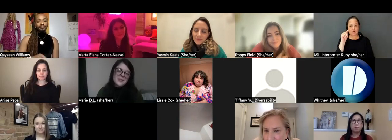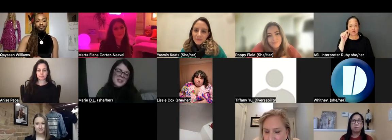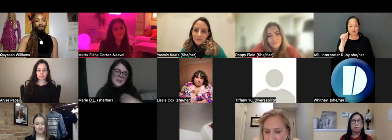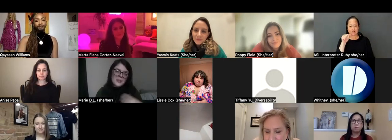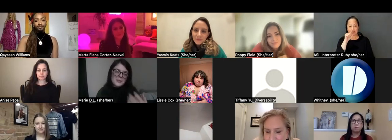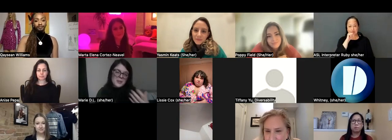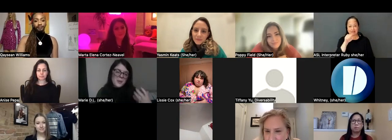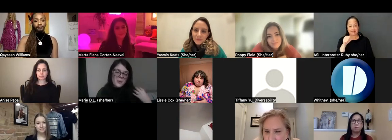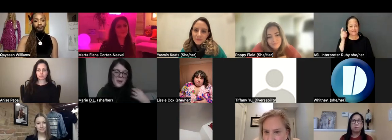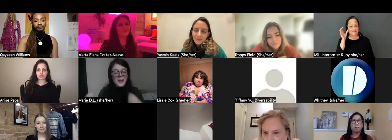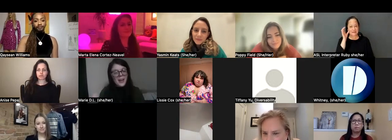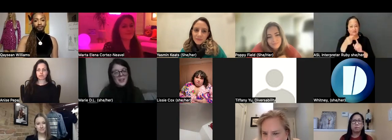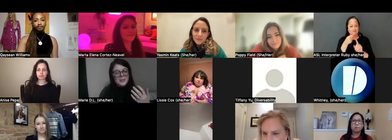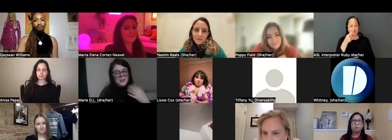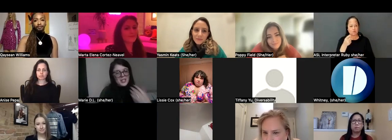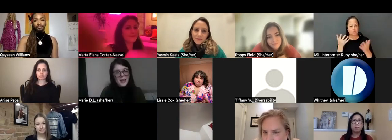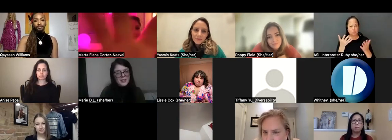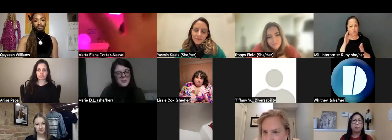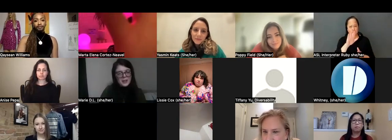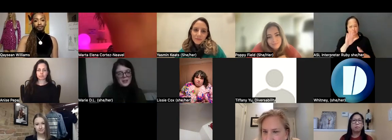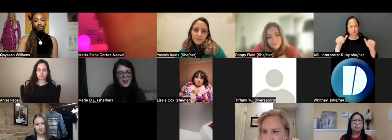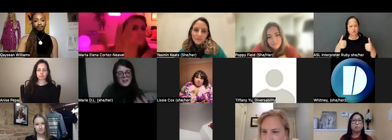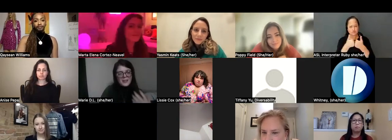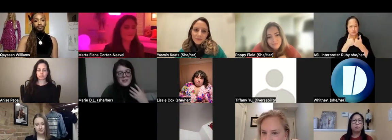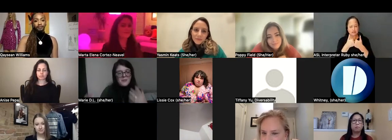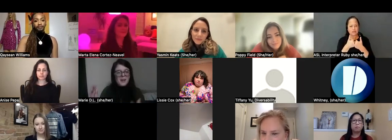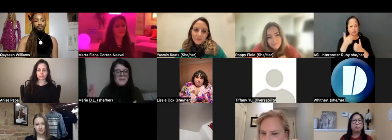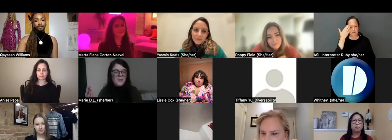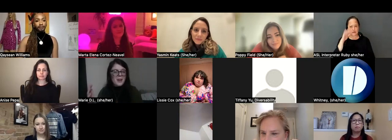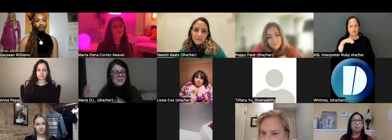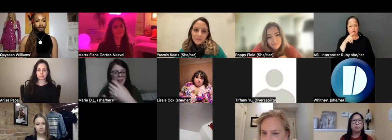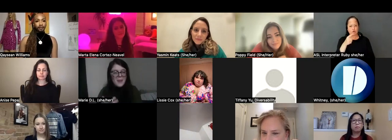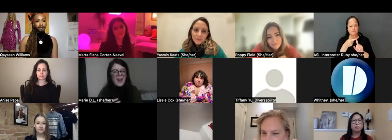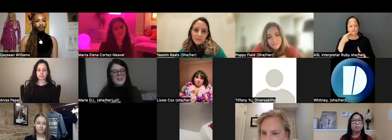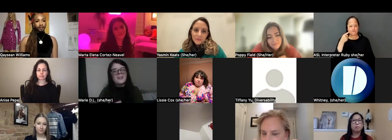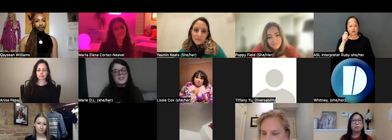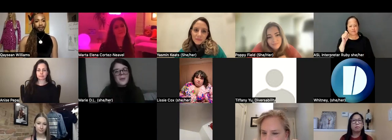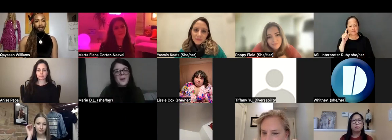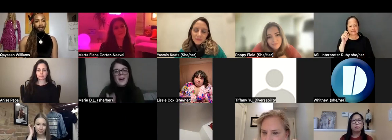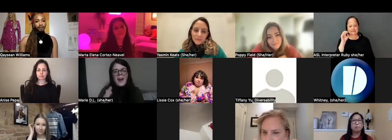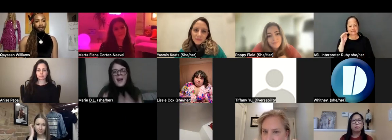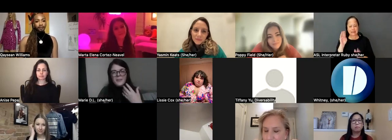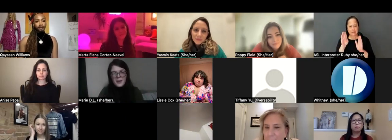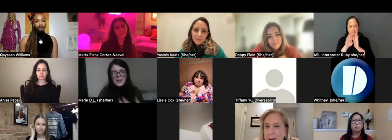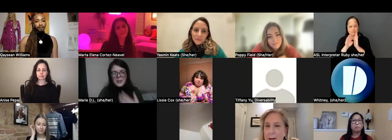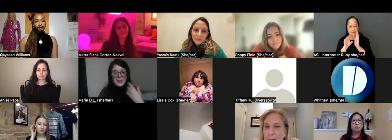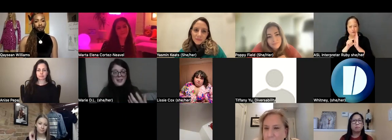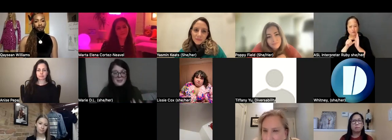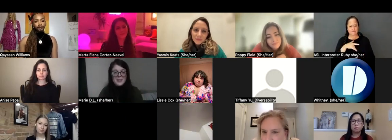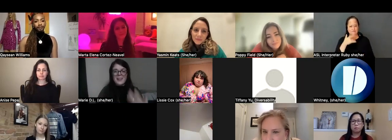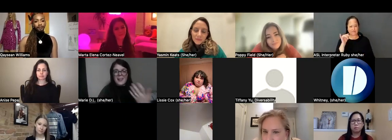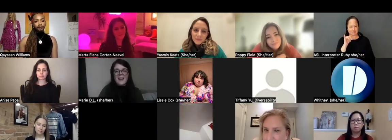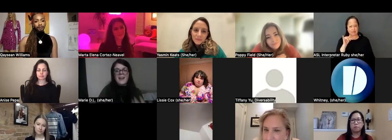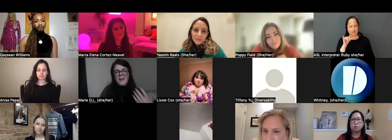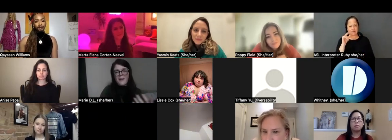to hear from you. What has been your challenge? Because I know you've come from a STEM background, so I feel like there's had to